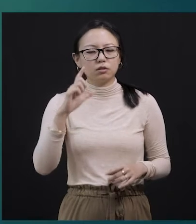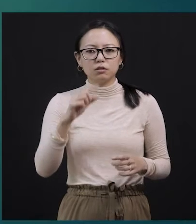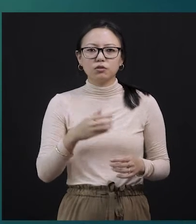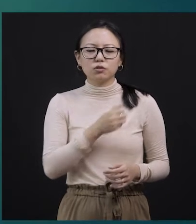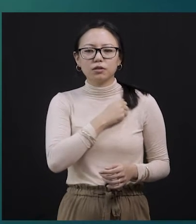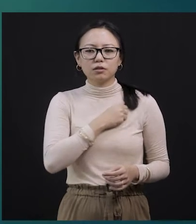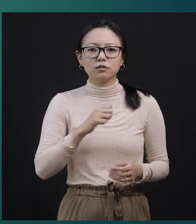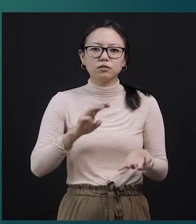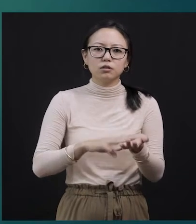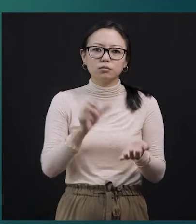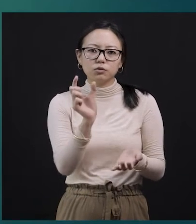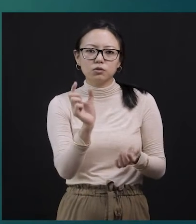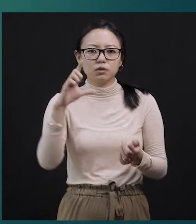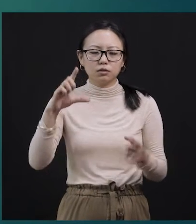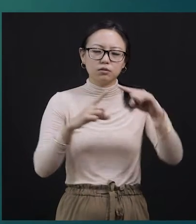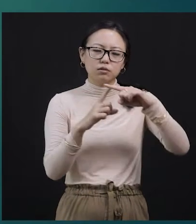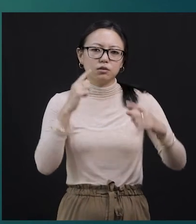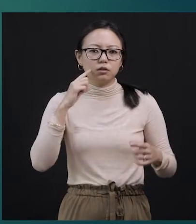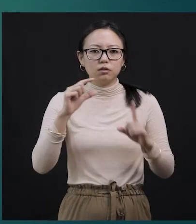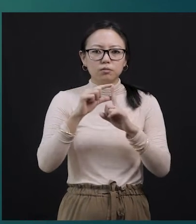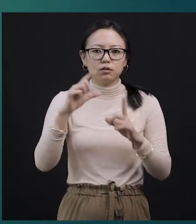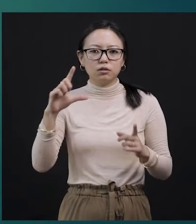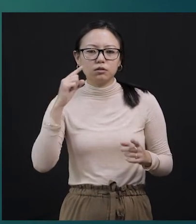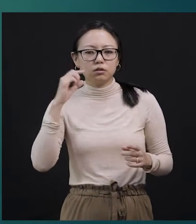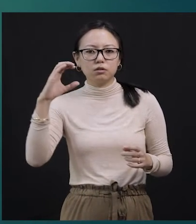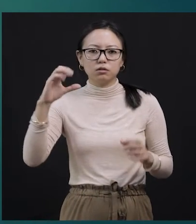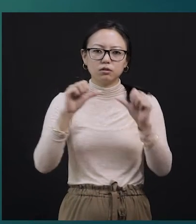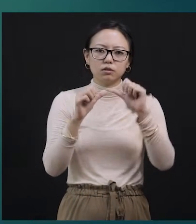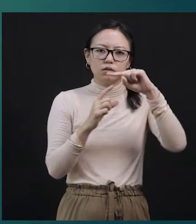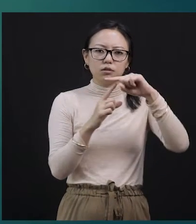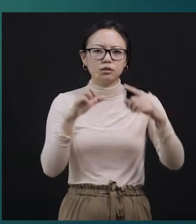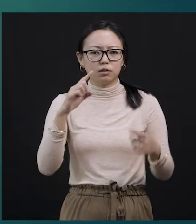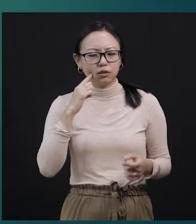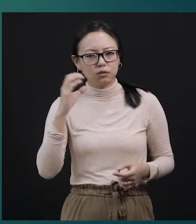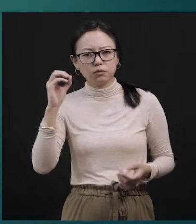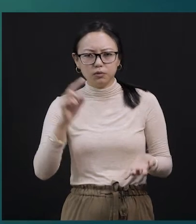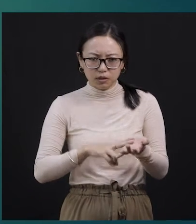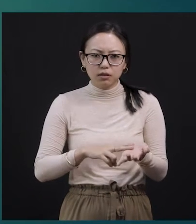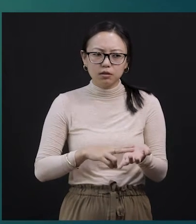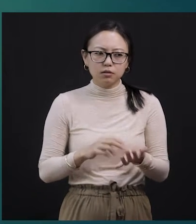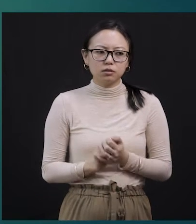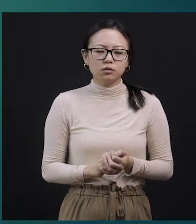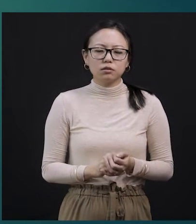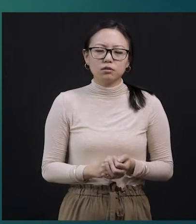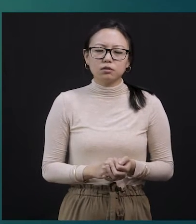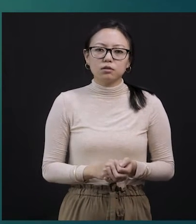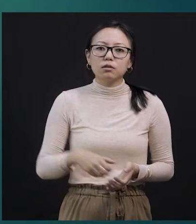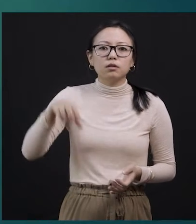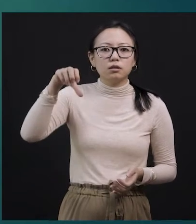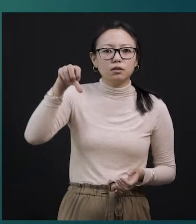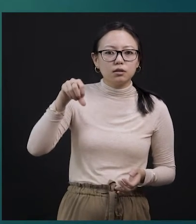it is 9 into 3s are 27, right? Okay, then when you put